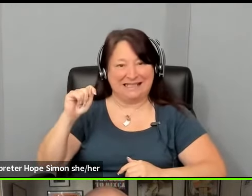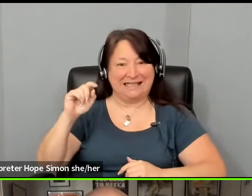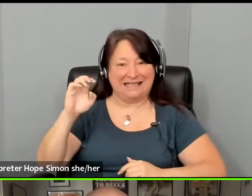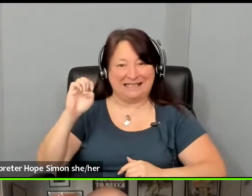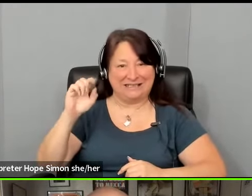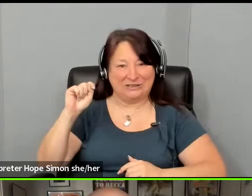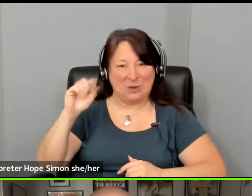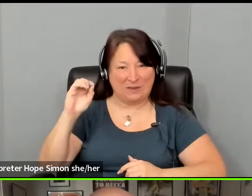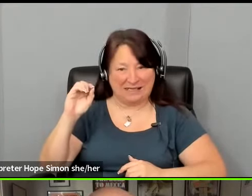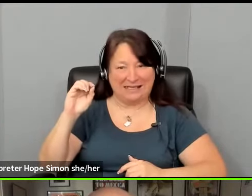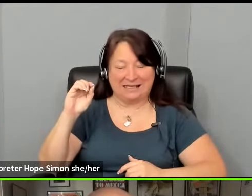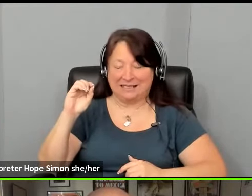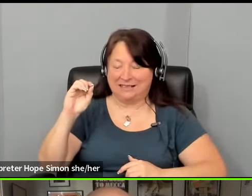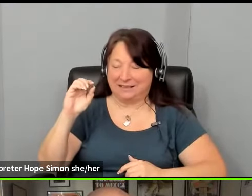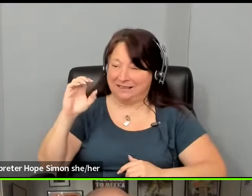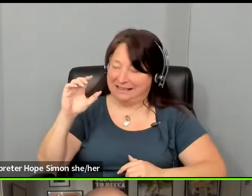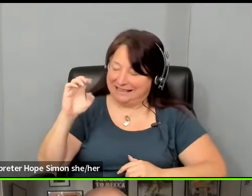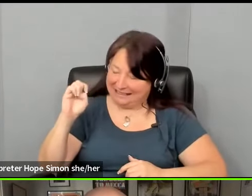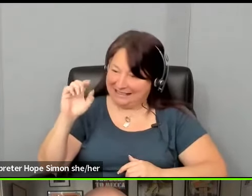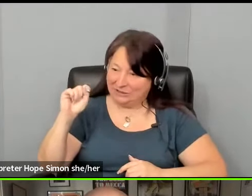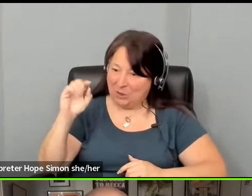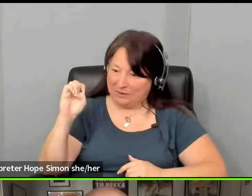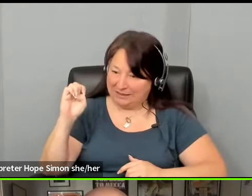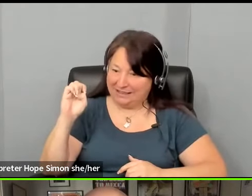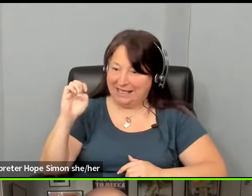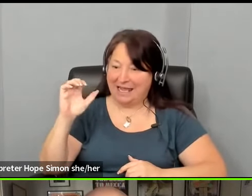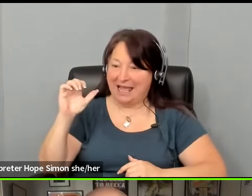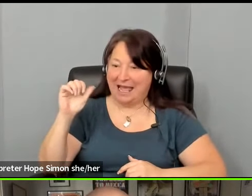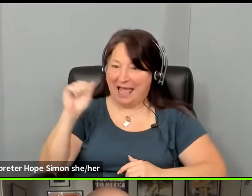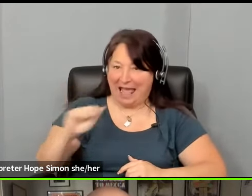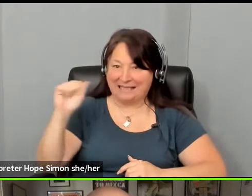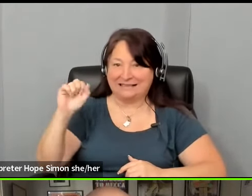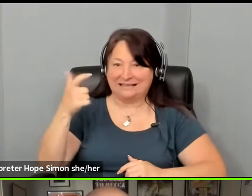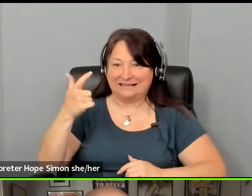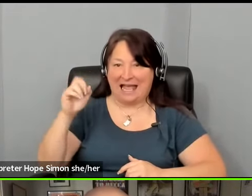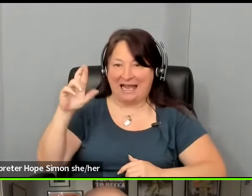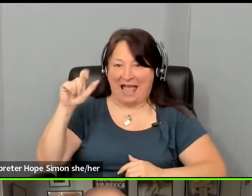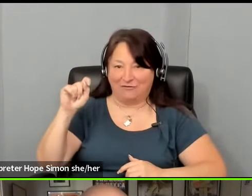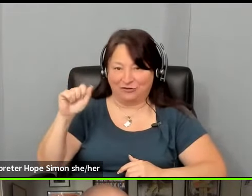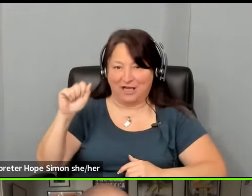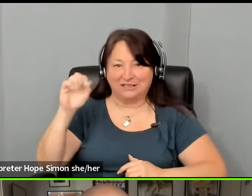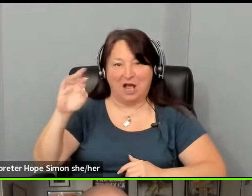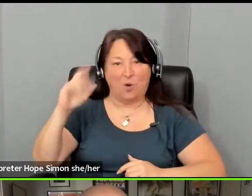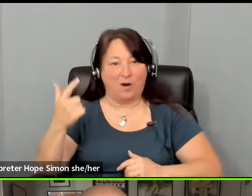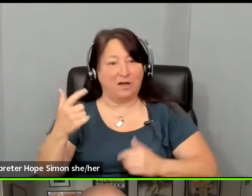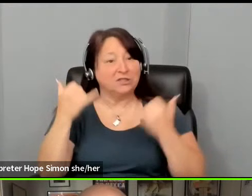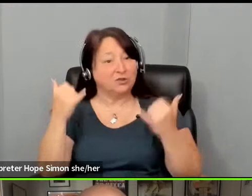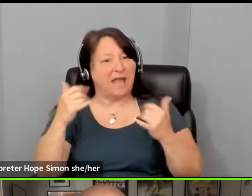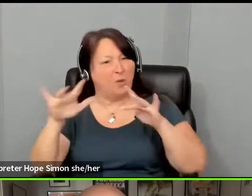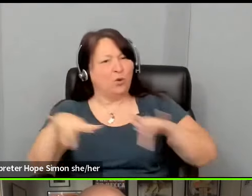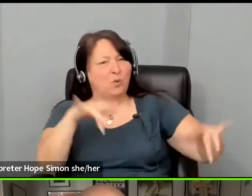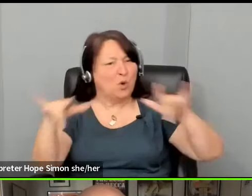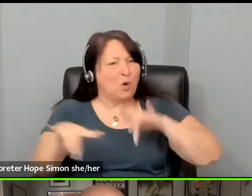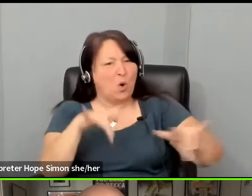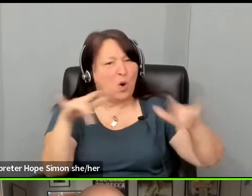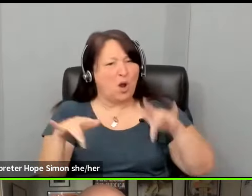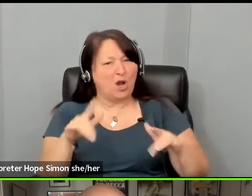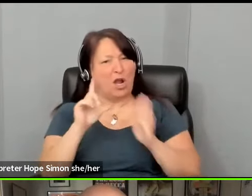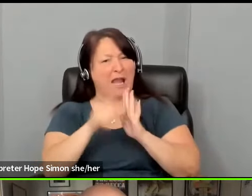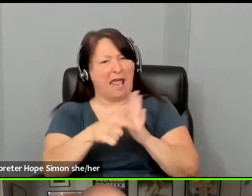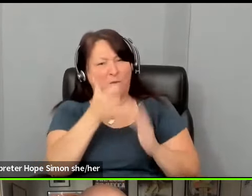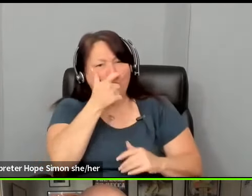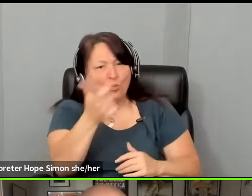pteoe@sagaftra.org. As a reminder, today's program is being recorded and you can watch the replay right here on